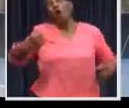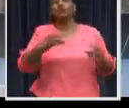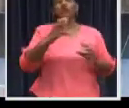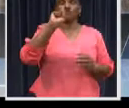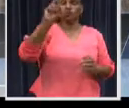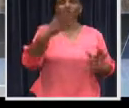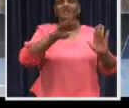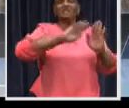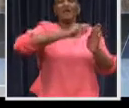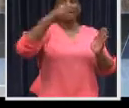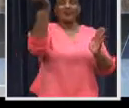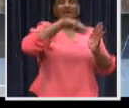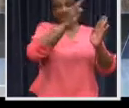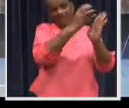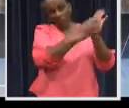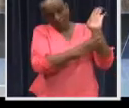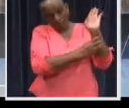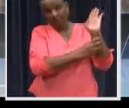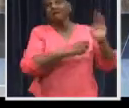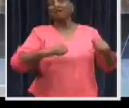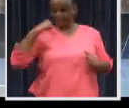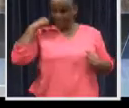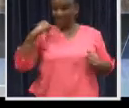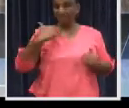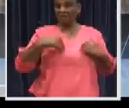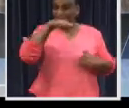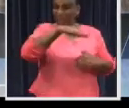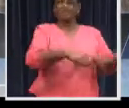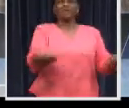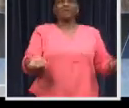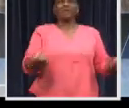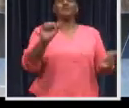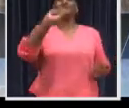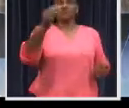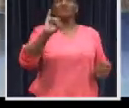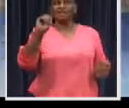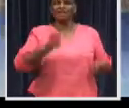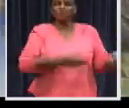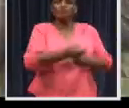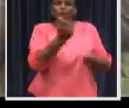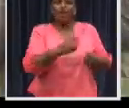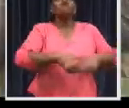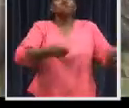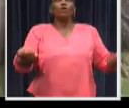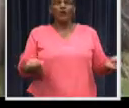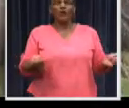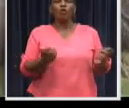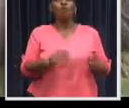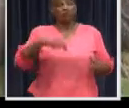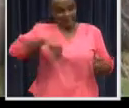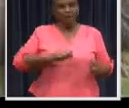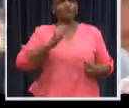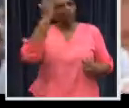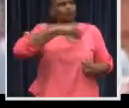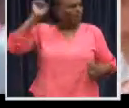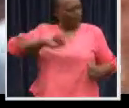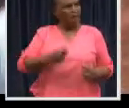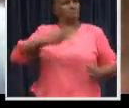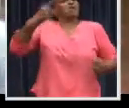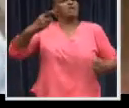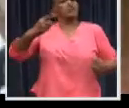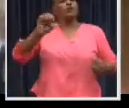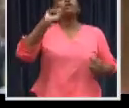Surinamese culture, diversity, and Surinamese cuisine on their calendar. There are more than 100 events on the Surifesta